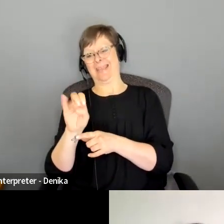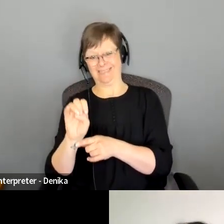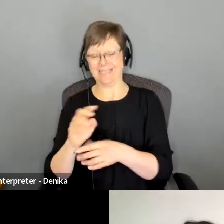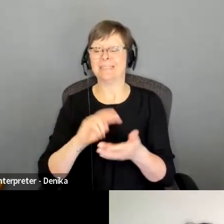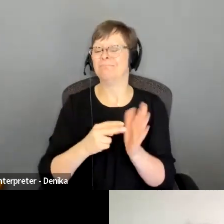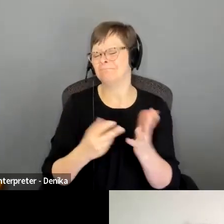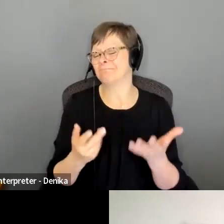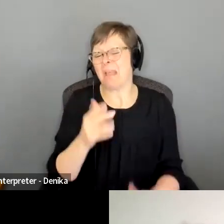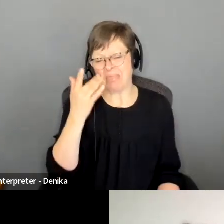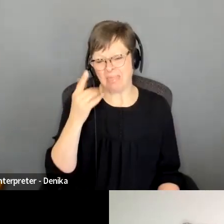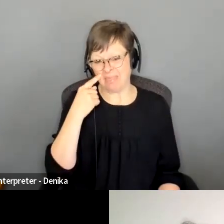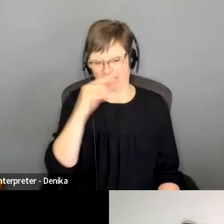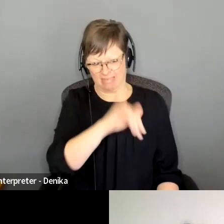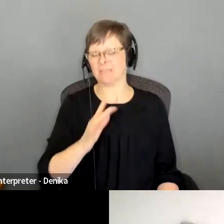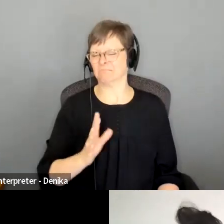document might,